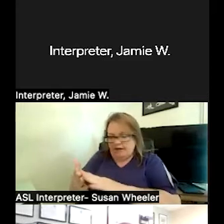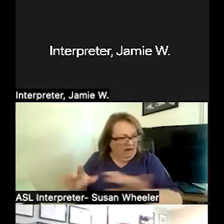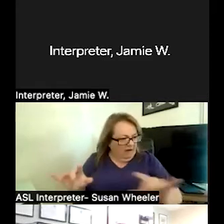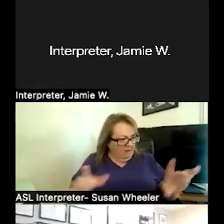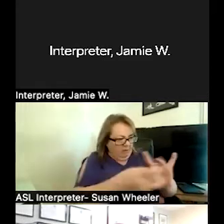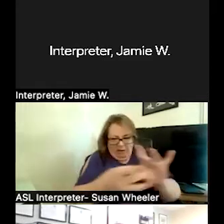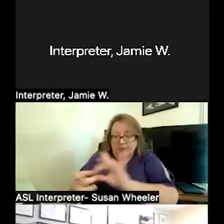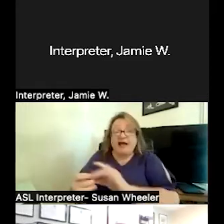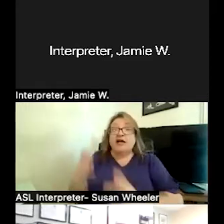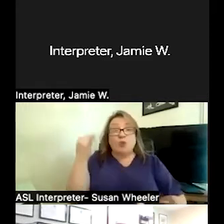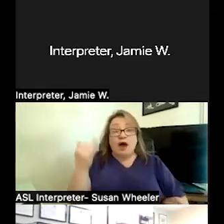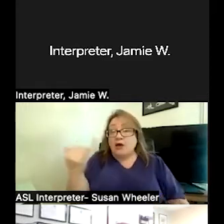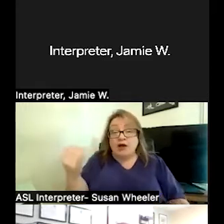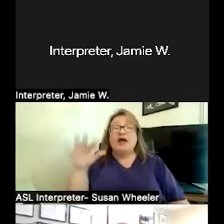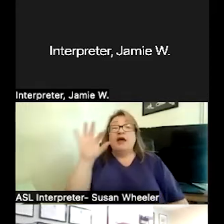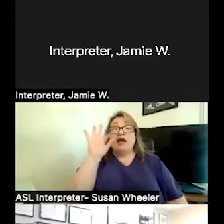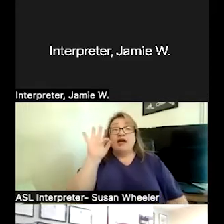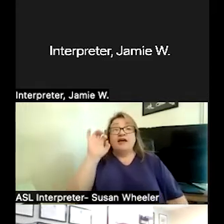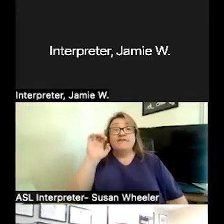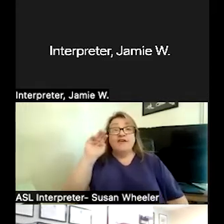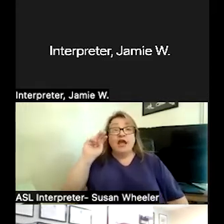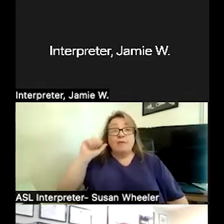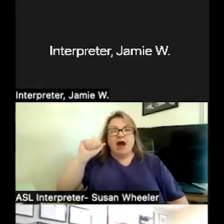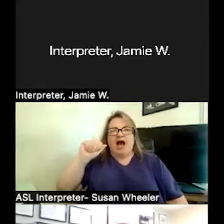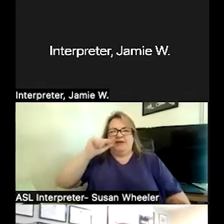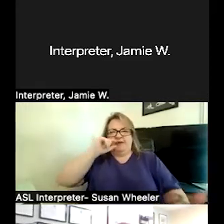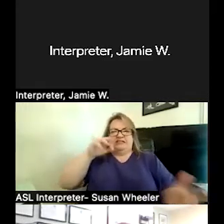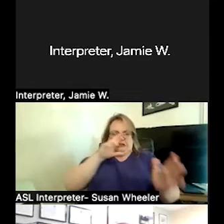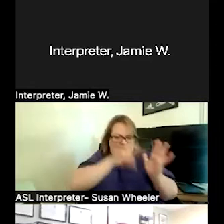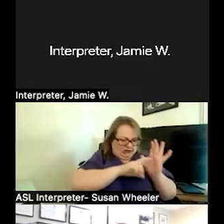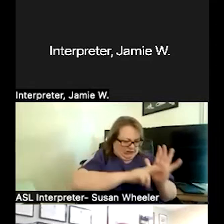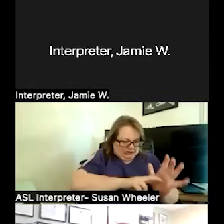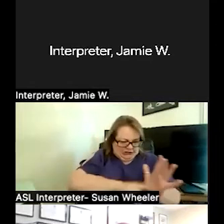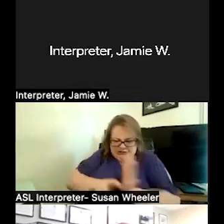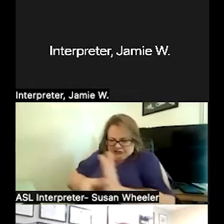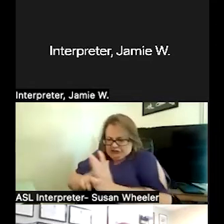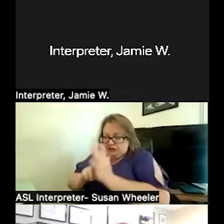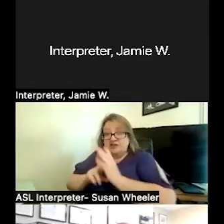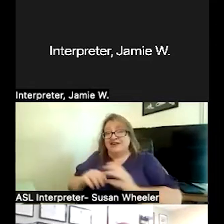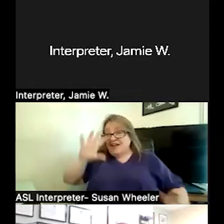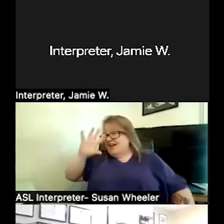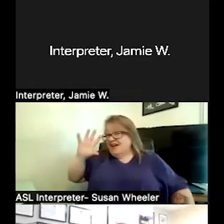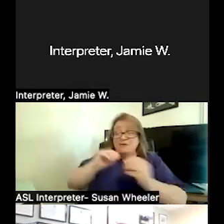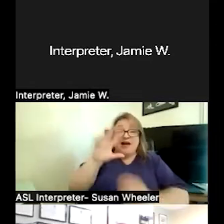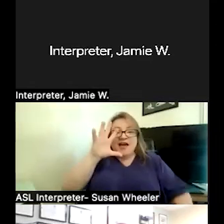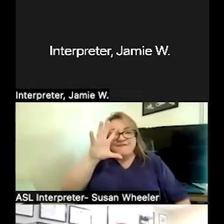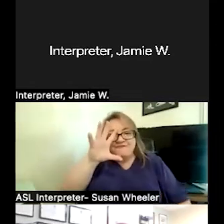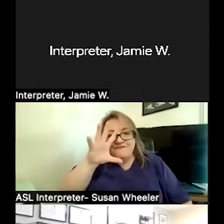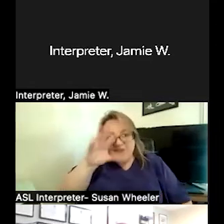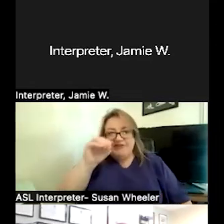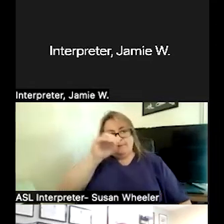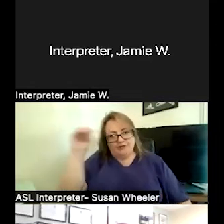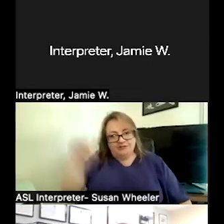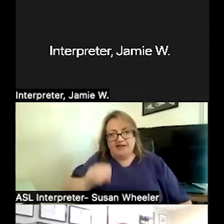some studies and findings that as many as 50% of the people are in some sort of access of functional